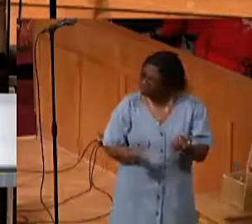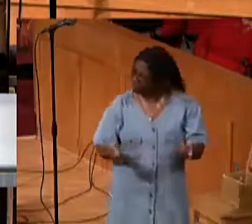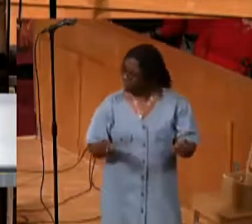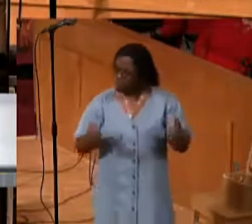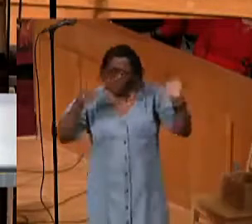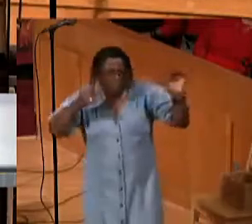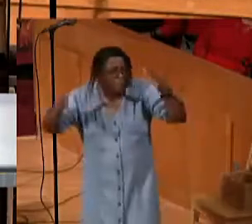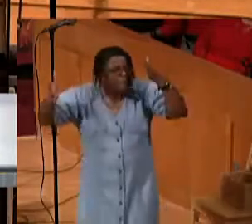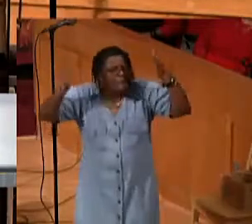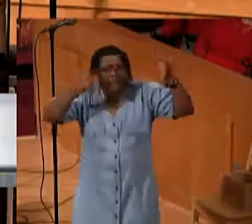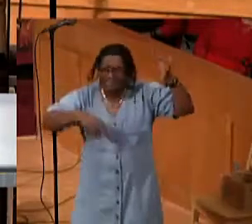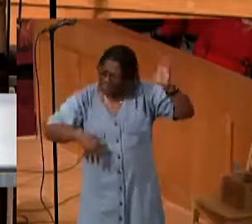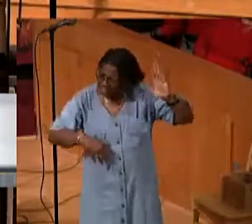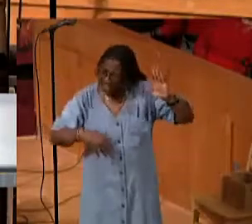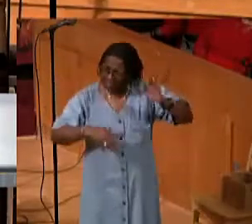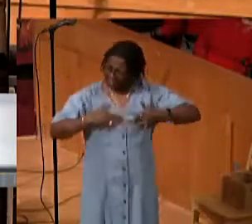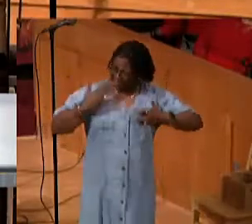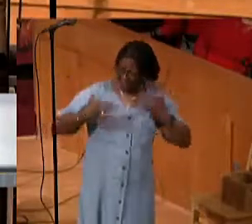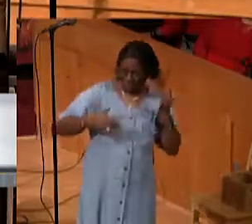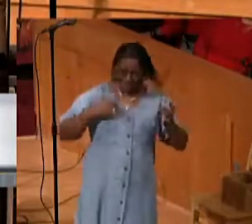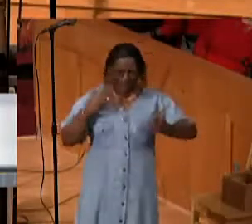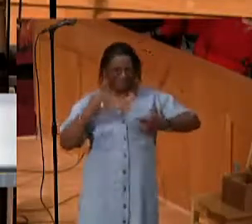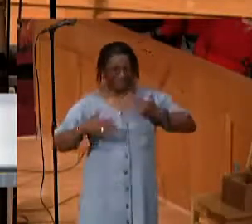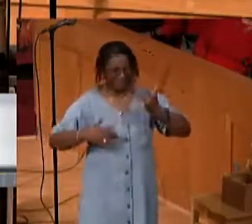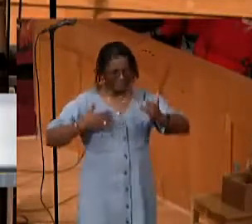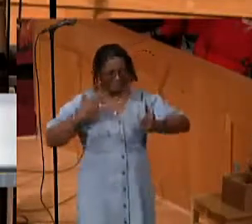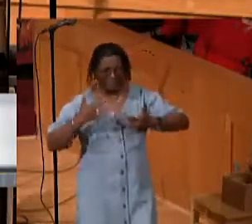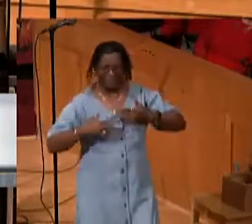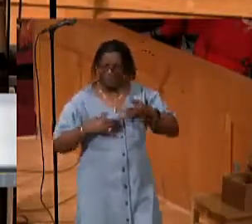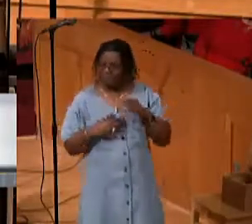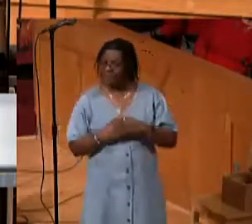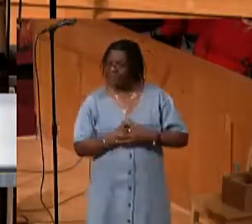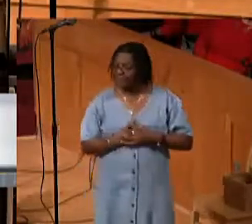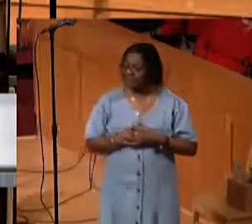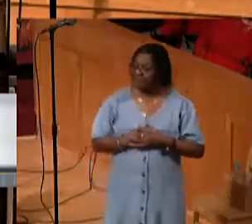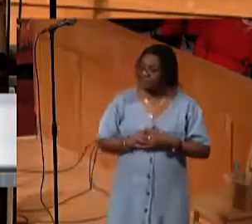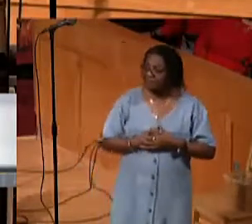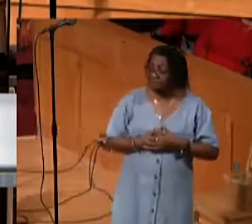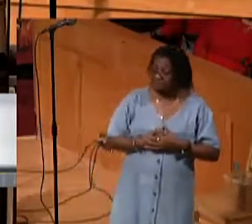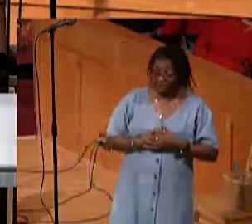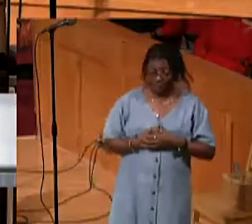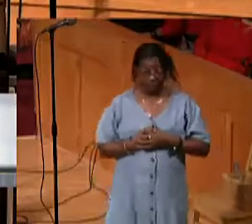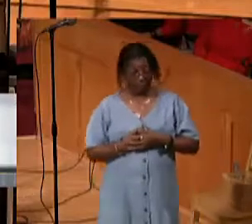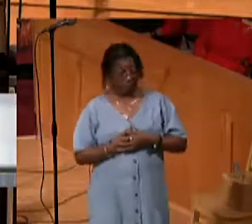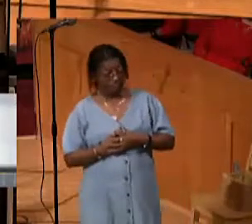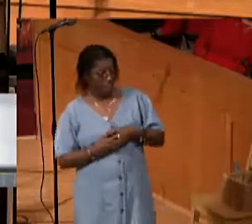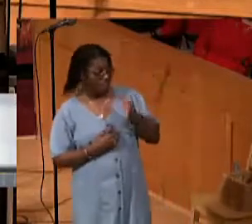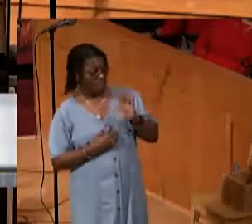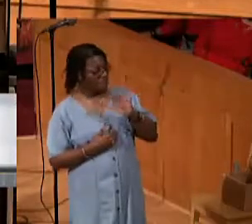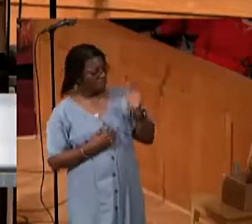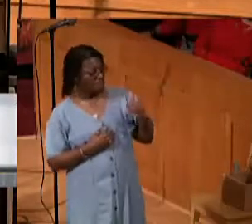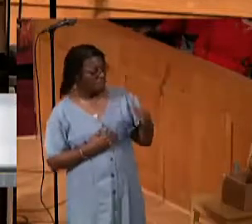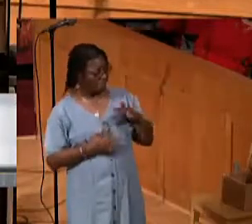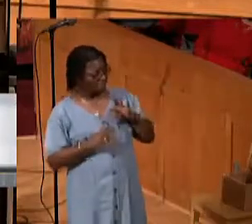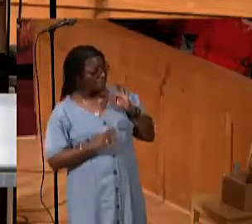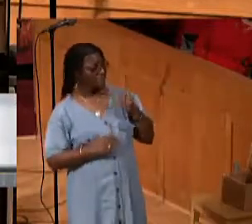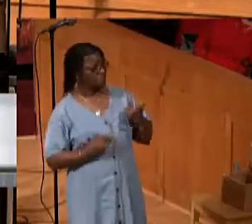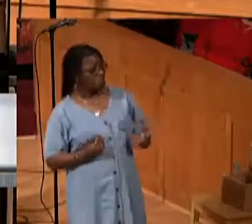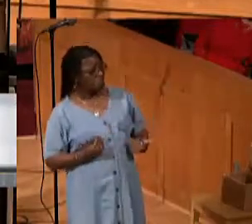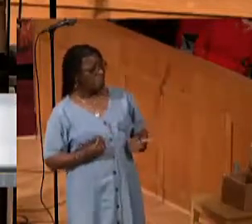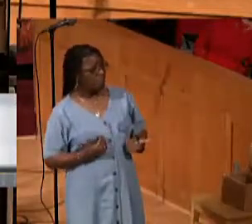and rejoice. Amen. And so God, somebody say, he never chose me over anybody else. Yes, he has.